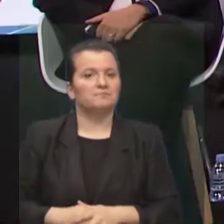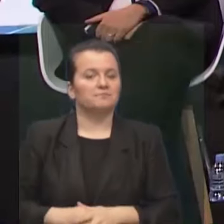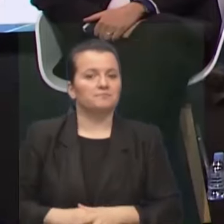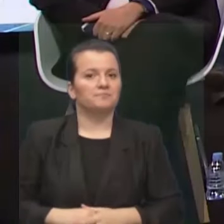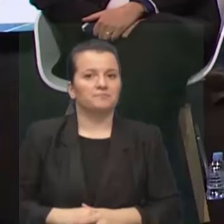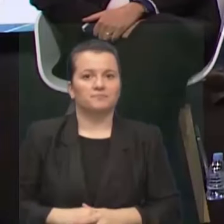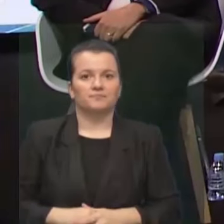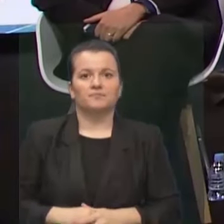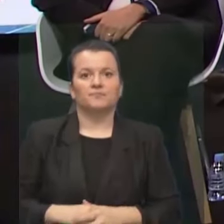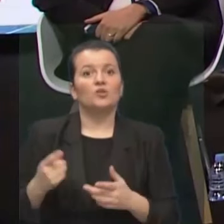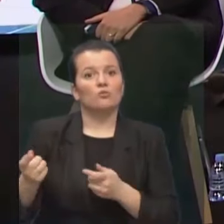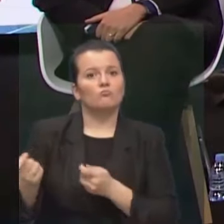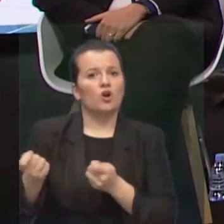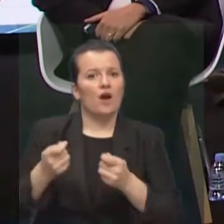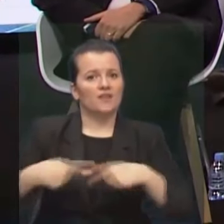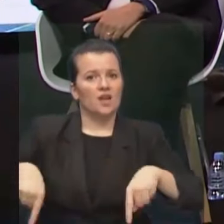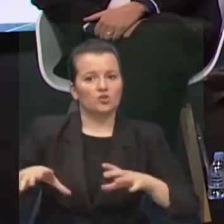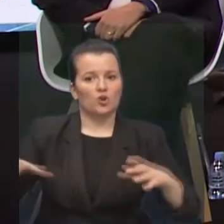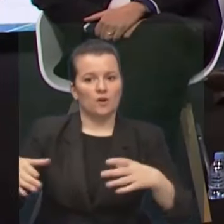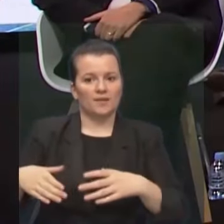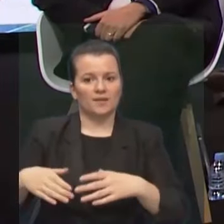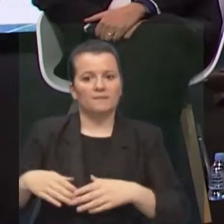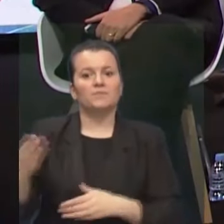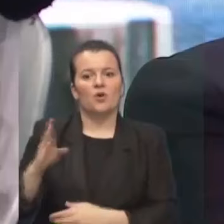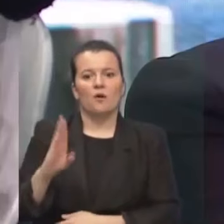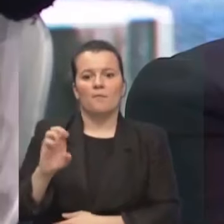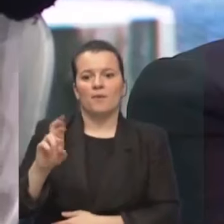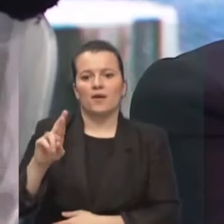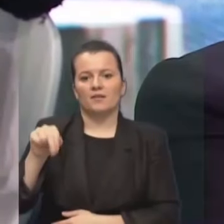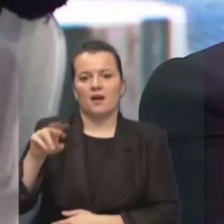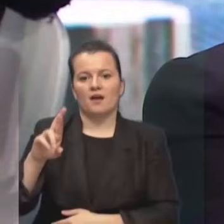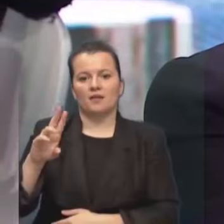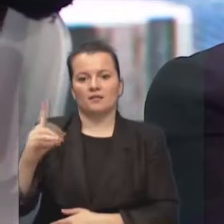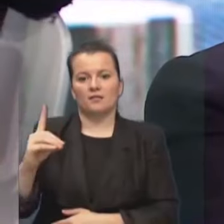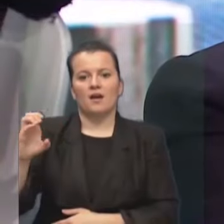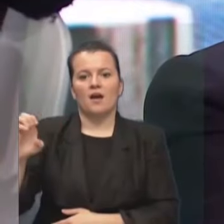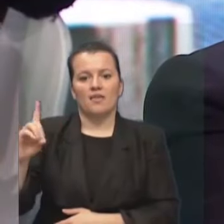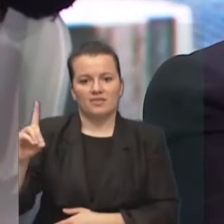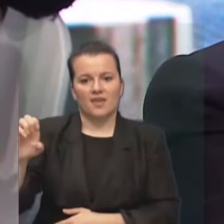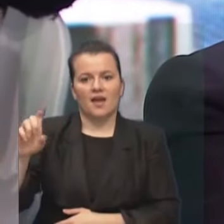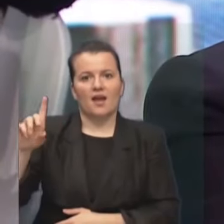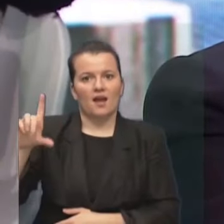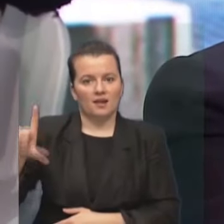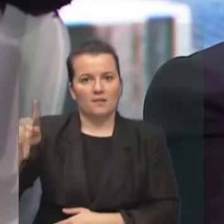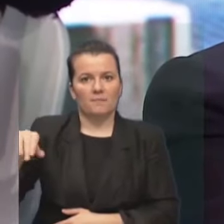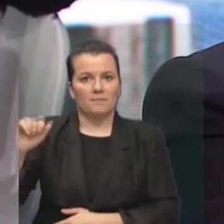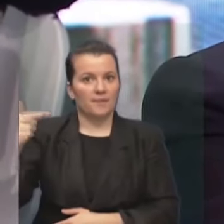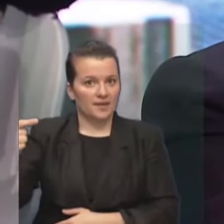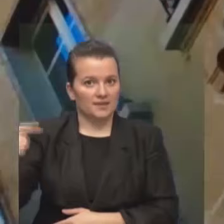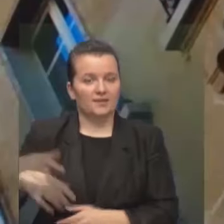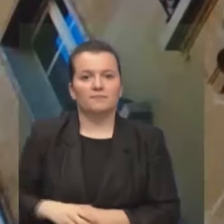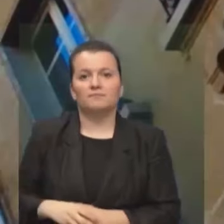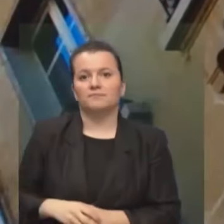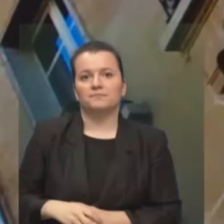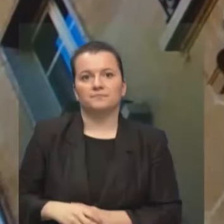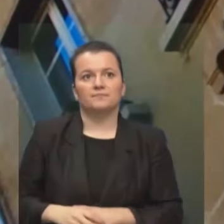Governance Committee. So you have Mr. Bernard Delpit, who is with us, who is the Deputy CEO and indeed CFO of the